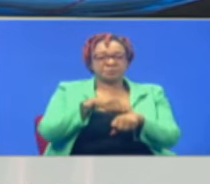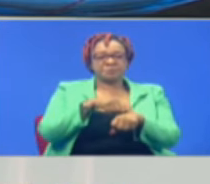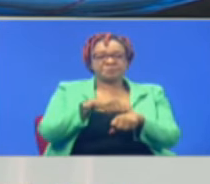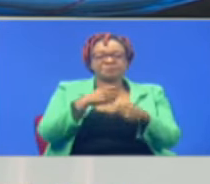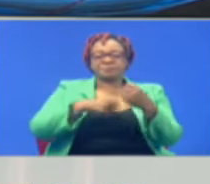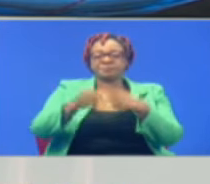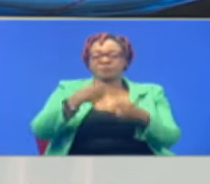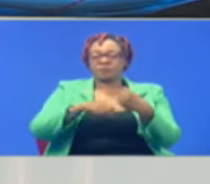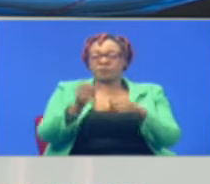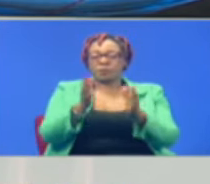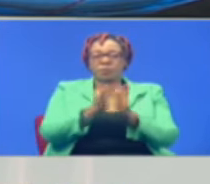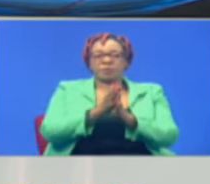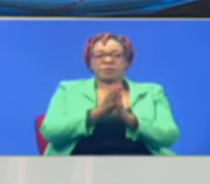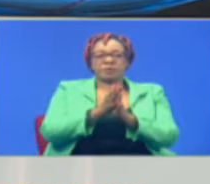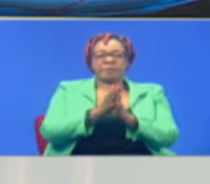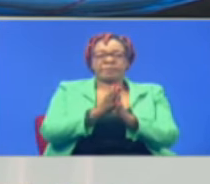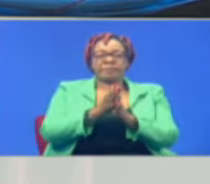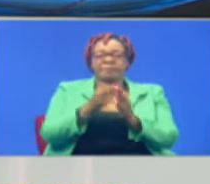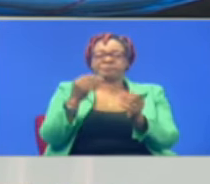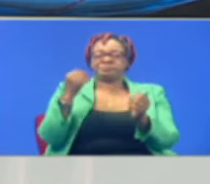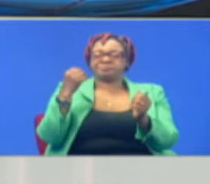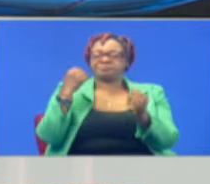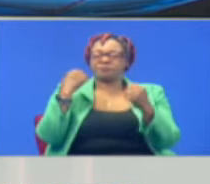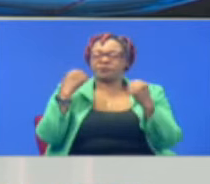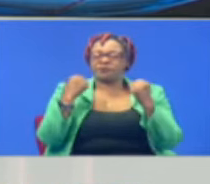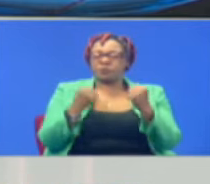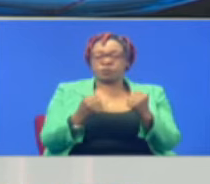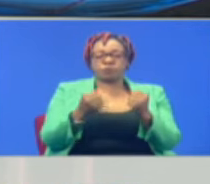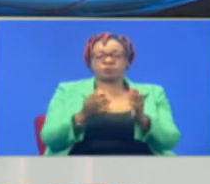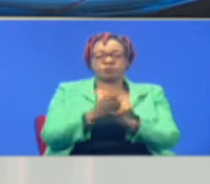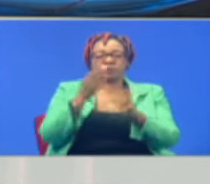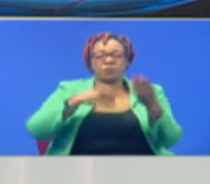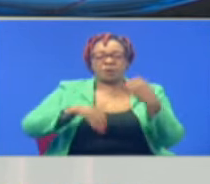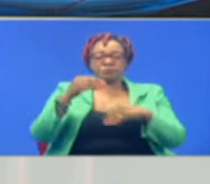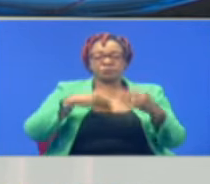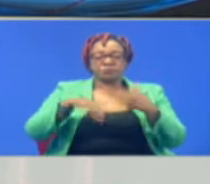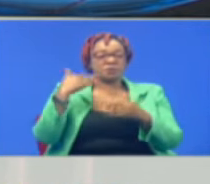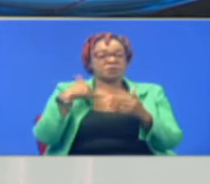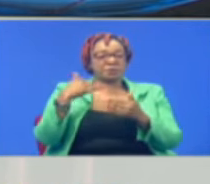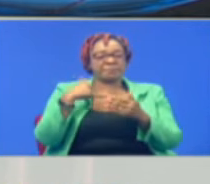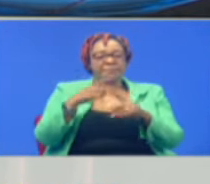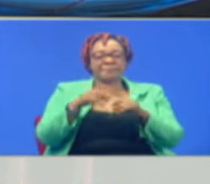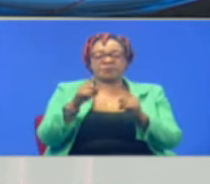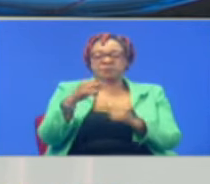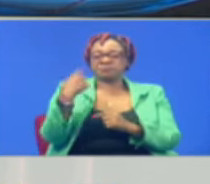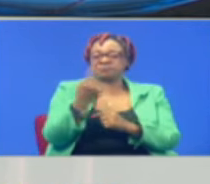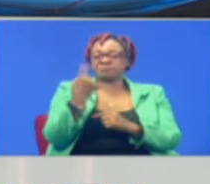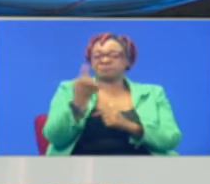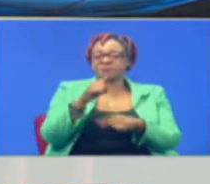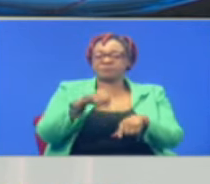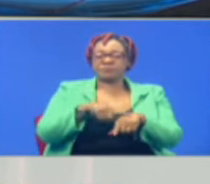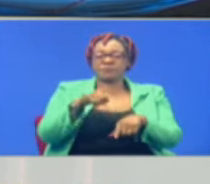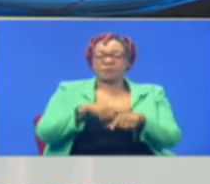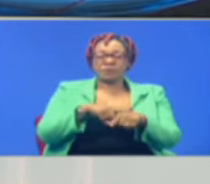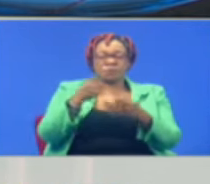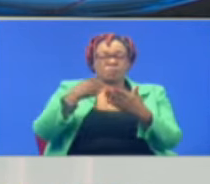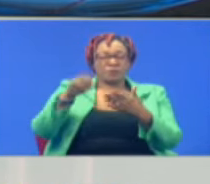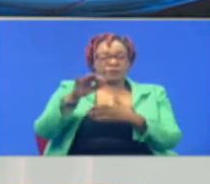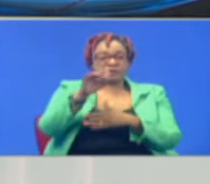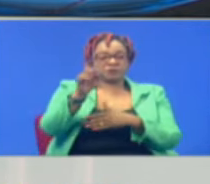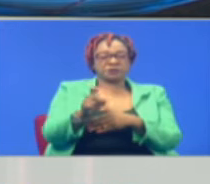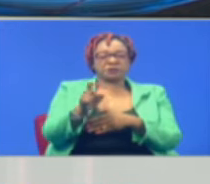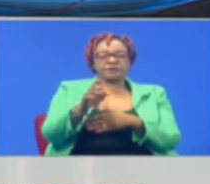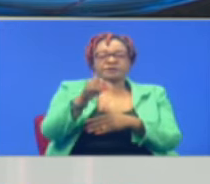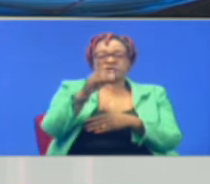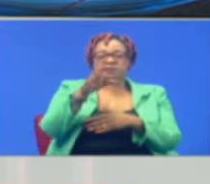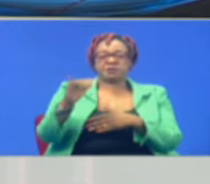with a lot of pomp and color in the fight against corruption and crime, but only at the whim of the executive. DCI Director